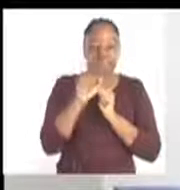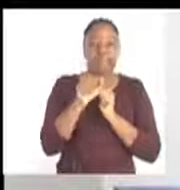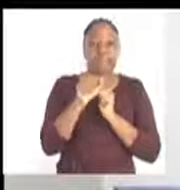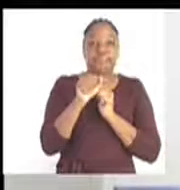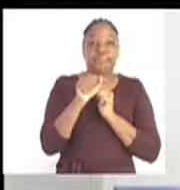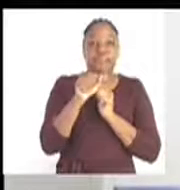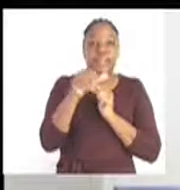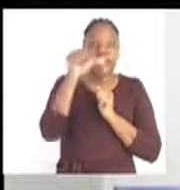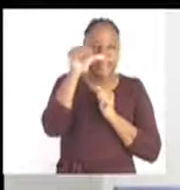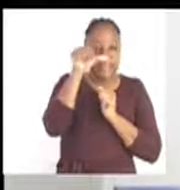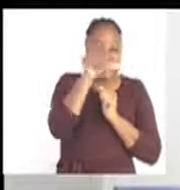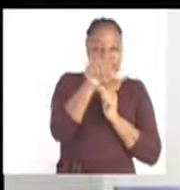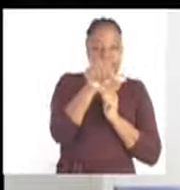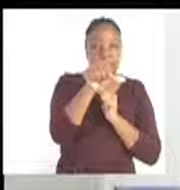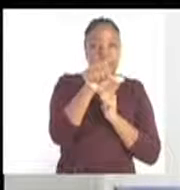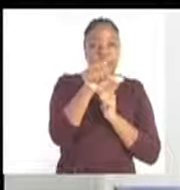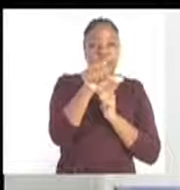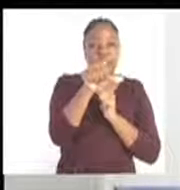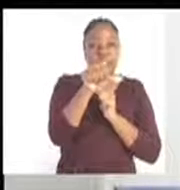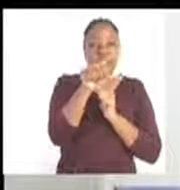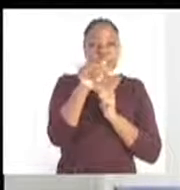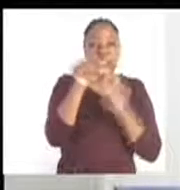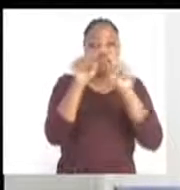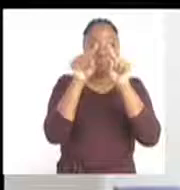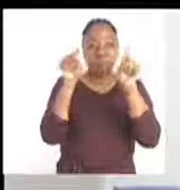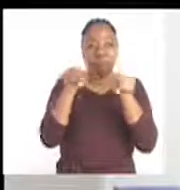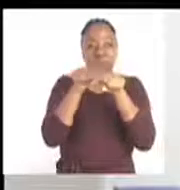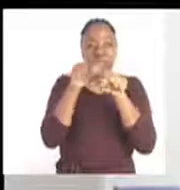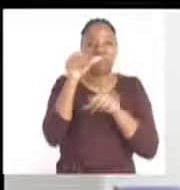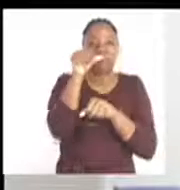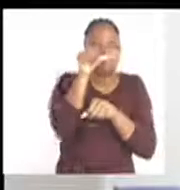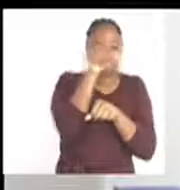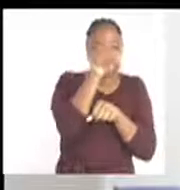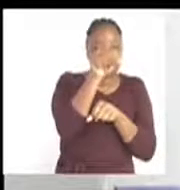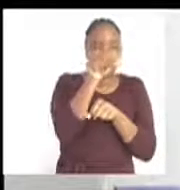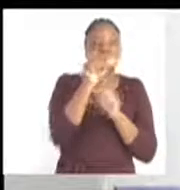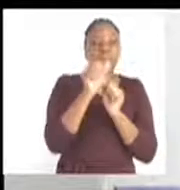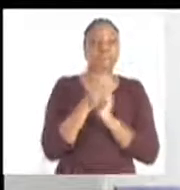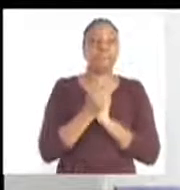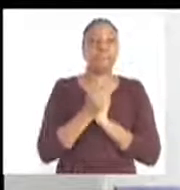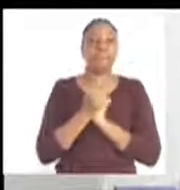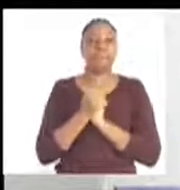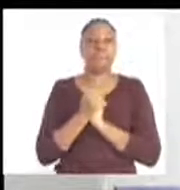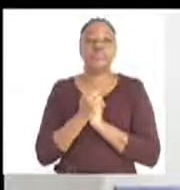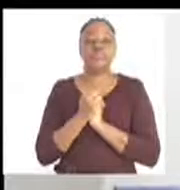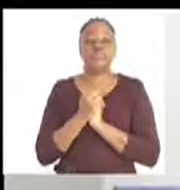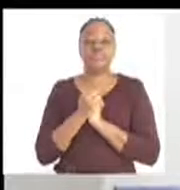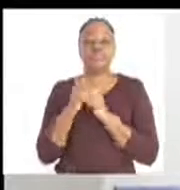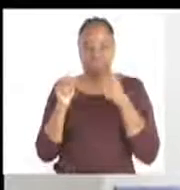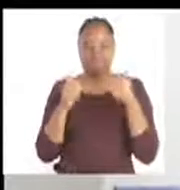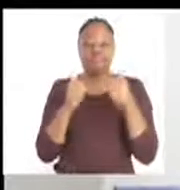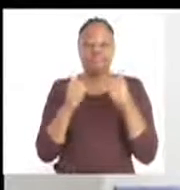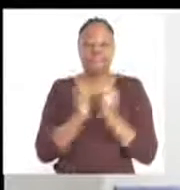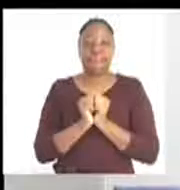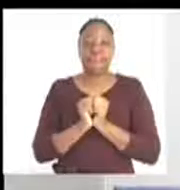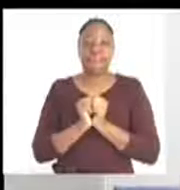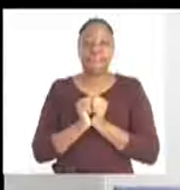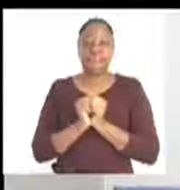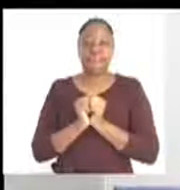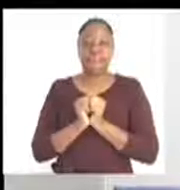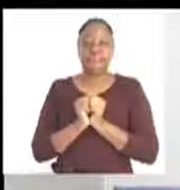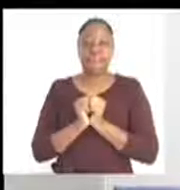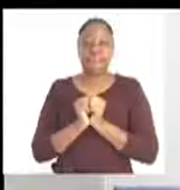done. Okay, and he is placing it on the place. Well done. Now it